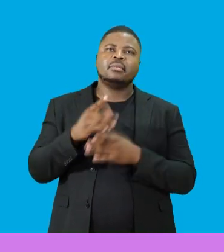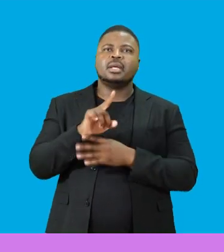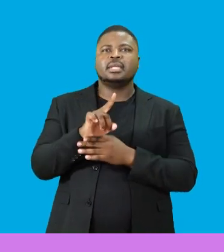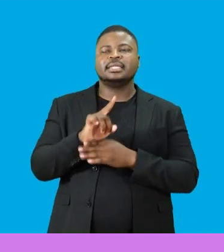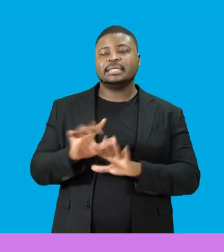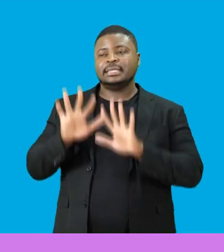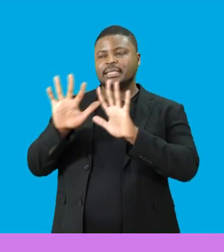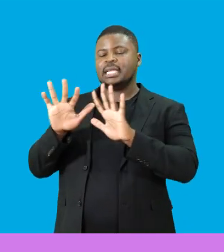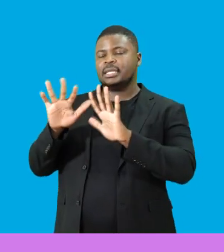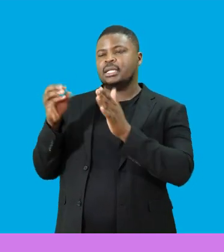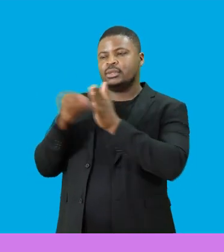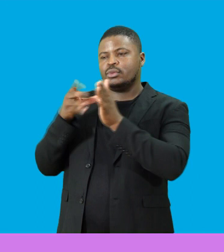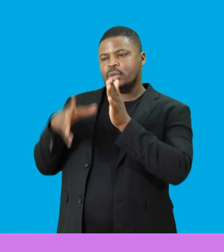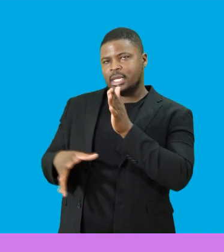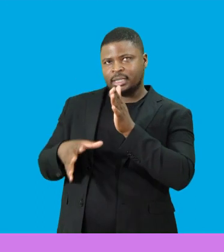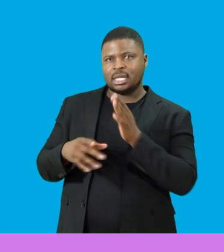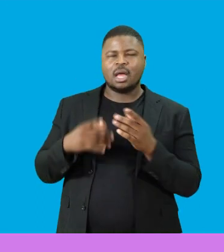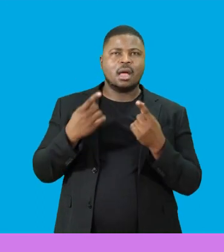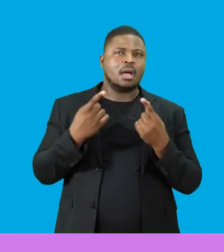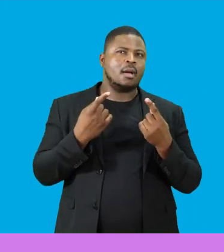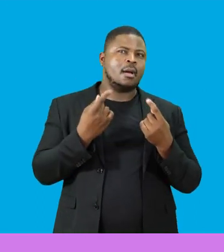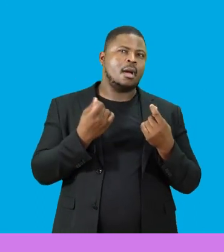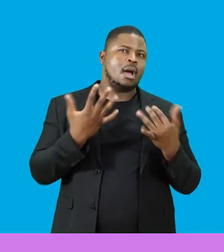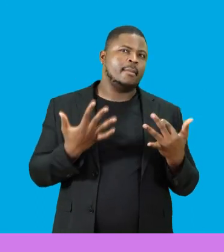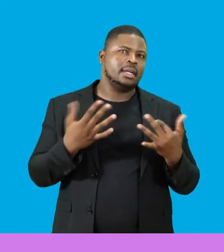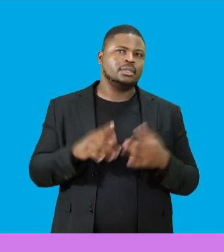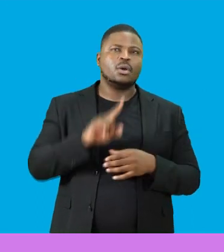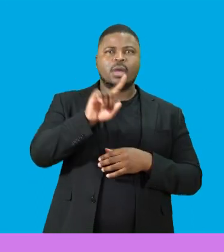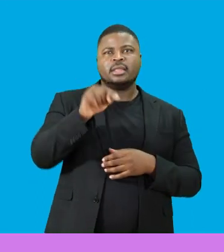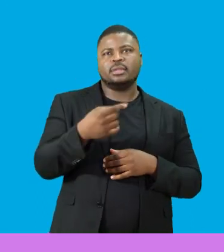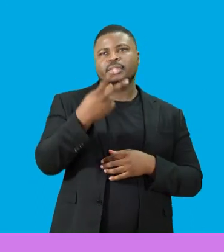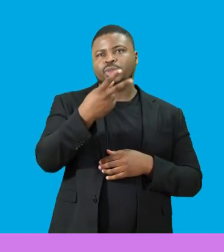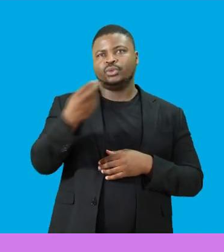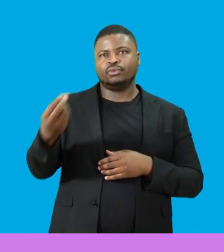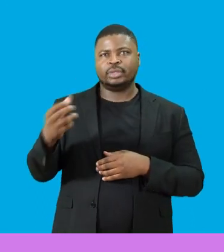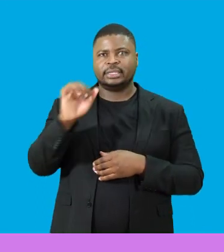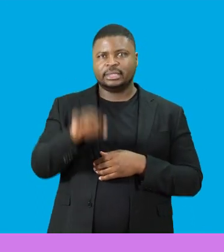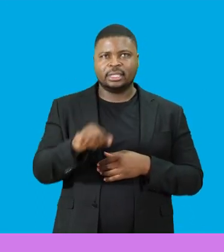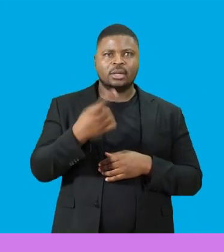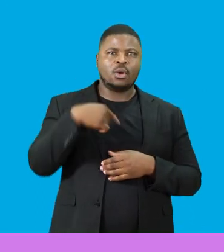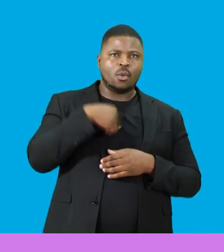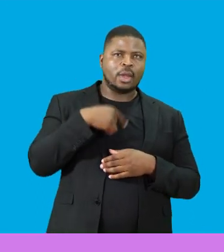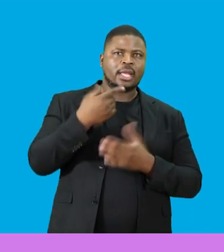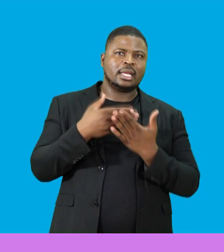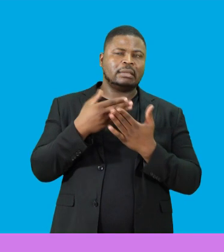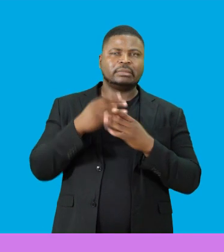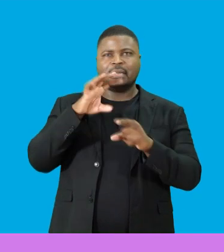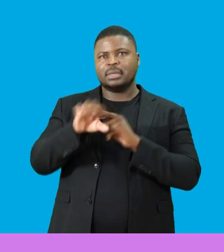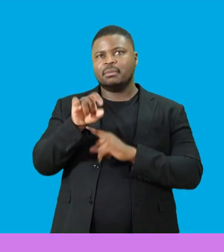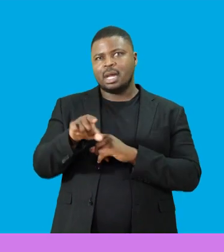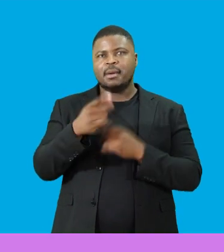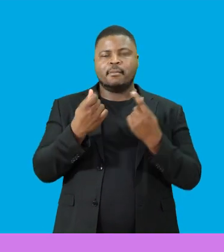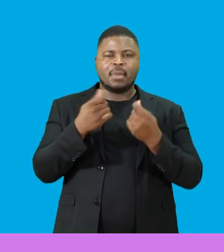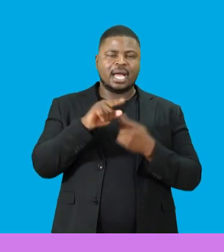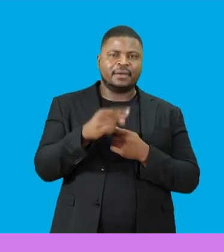costs 10 learners. 10 learners is equals to 1,200. Now we can easily determine the cost